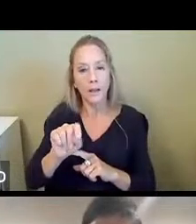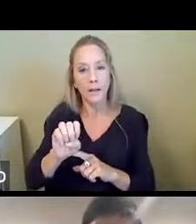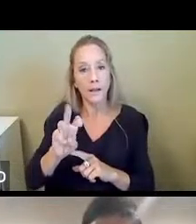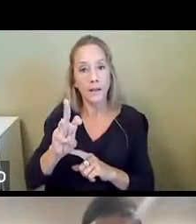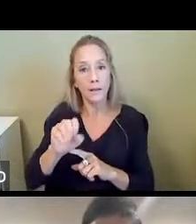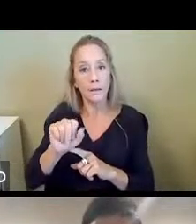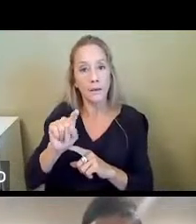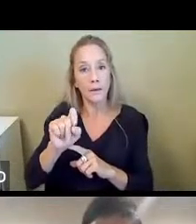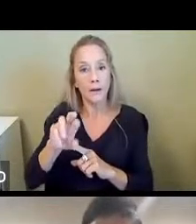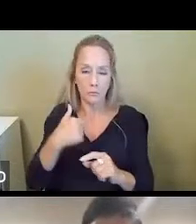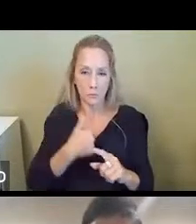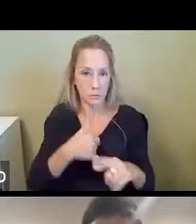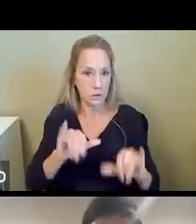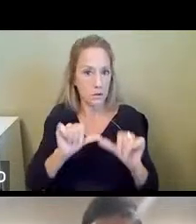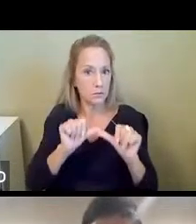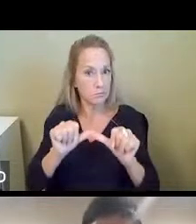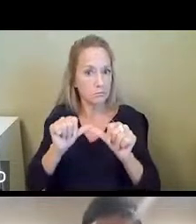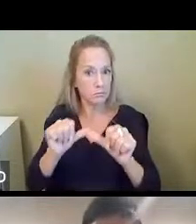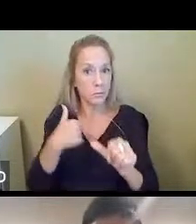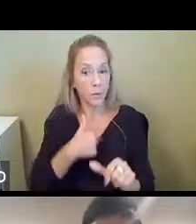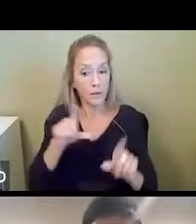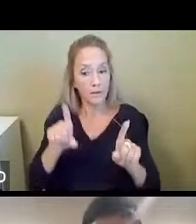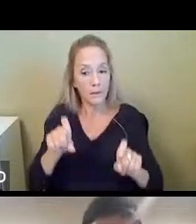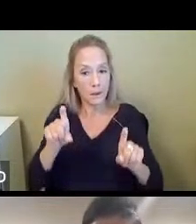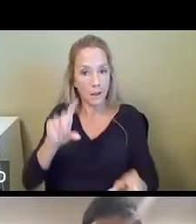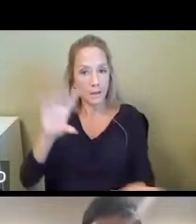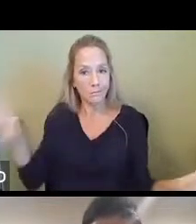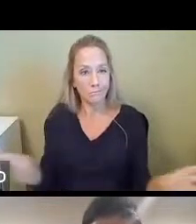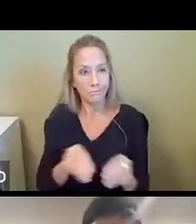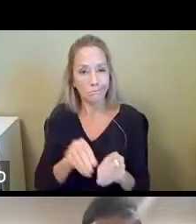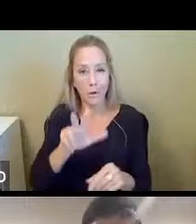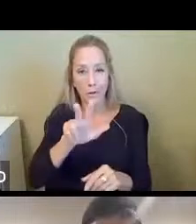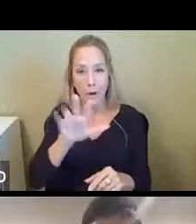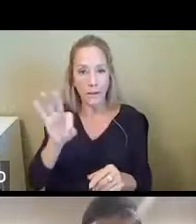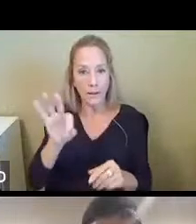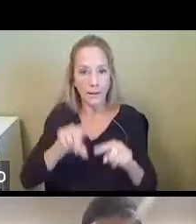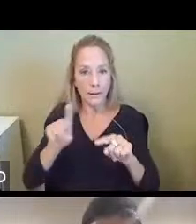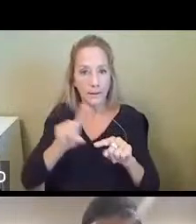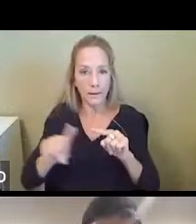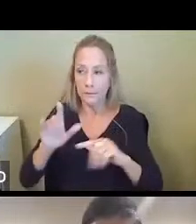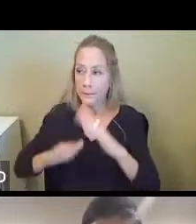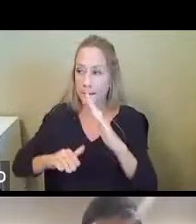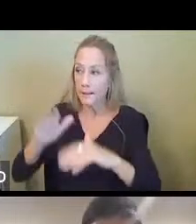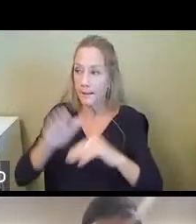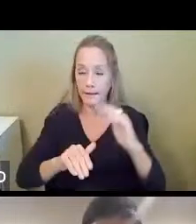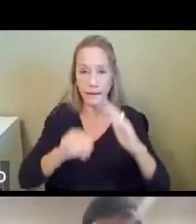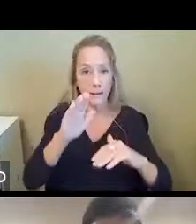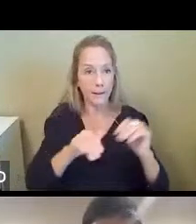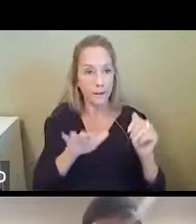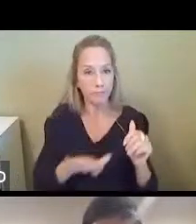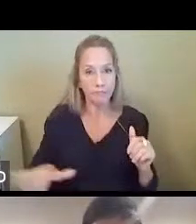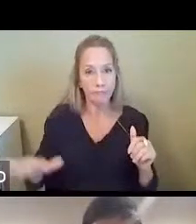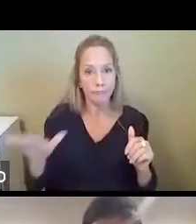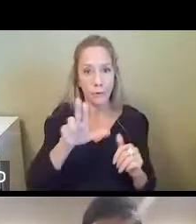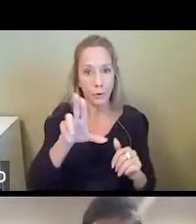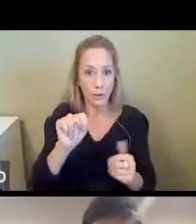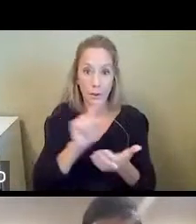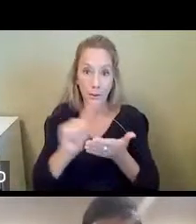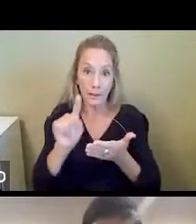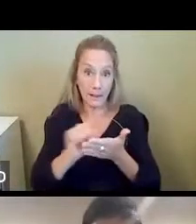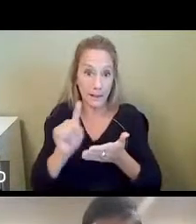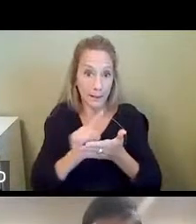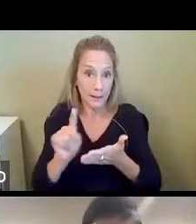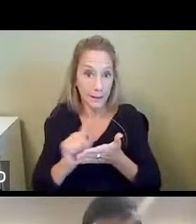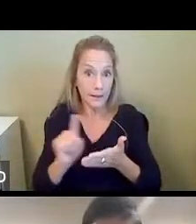been continuing that. We have tested 39 buildings across campus. We do this weekly, including all